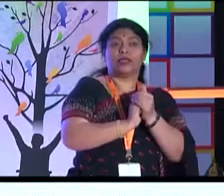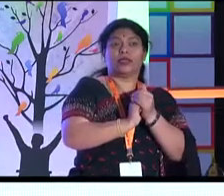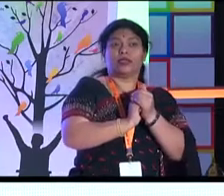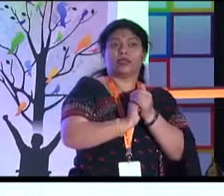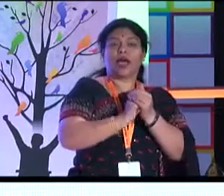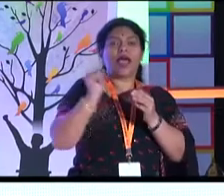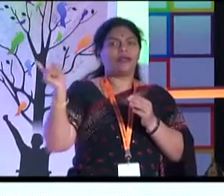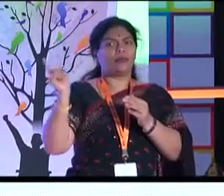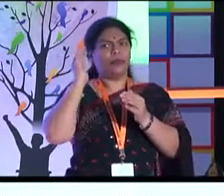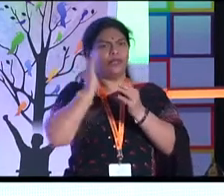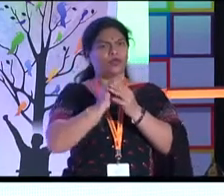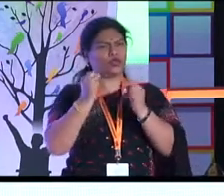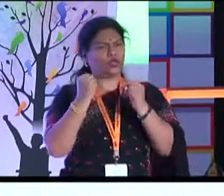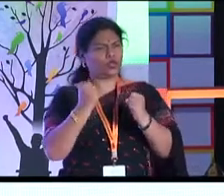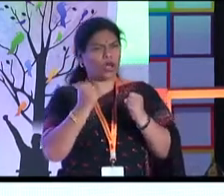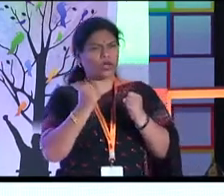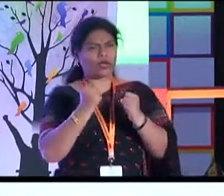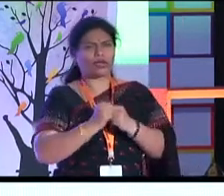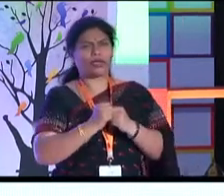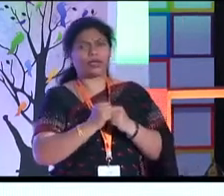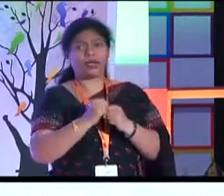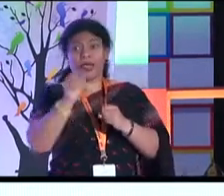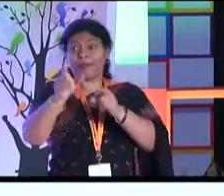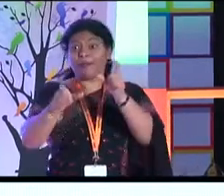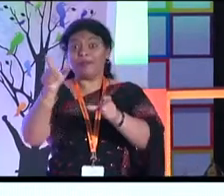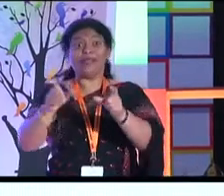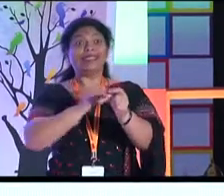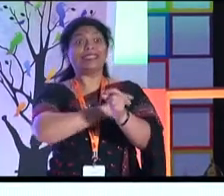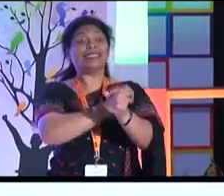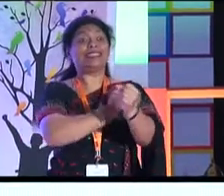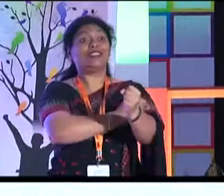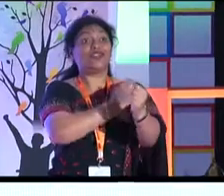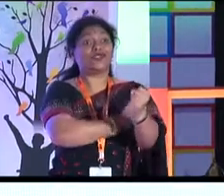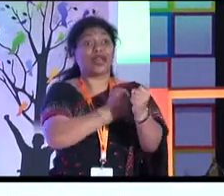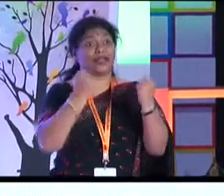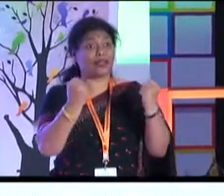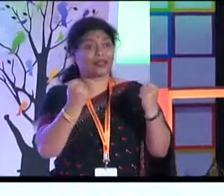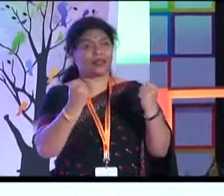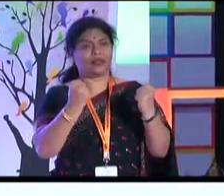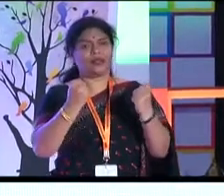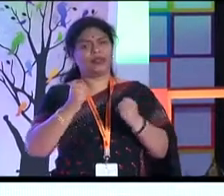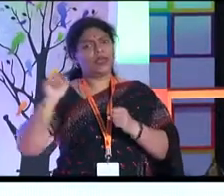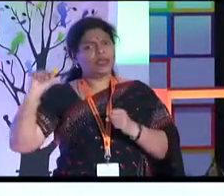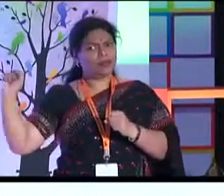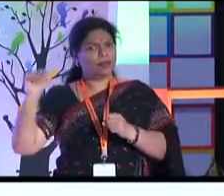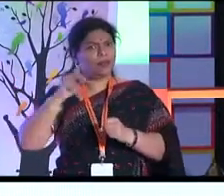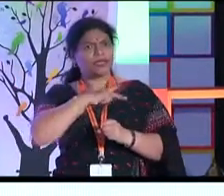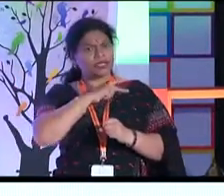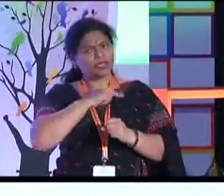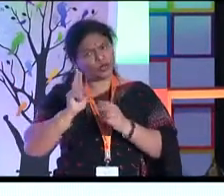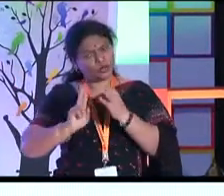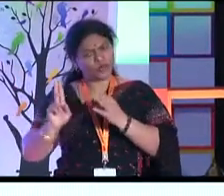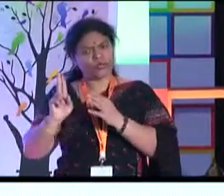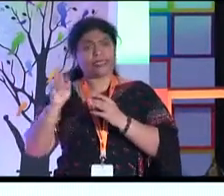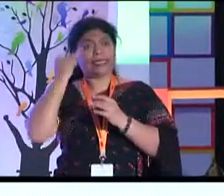I strongly feel augment people's capabilities. Because I personally use that. When I was in Japan